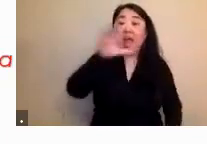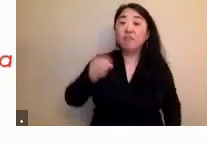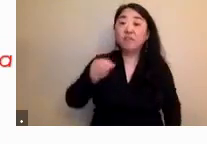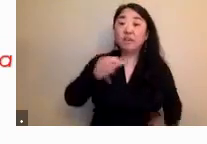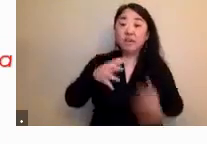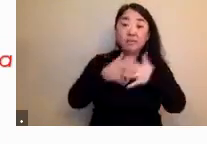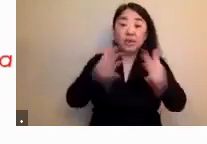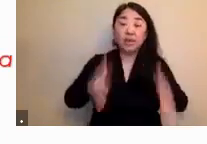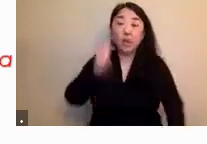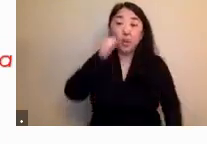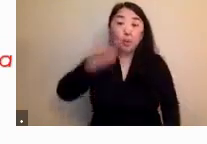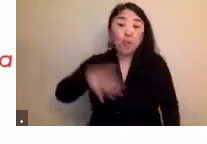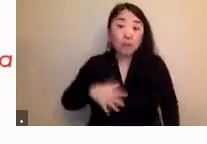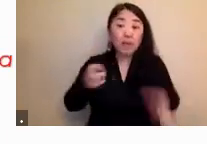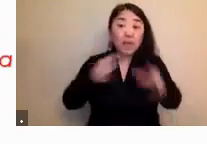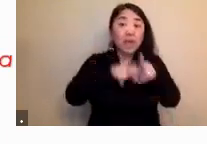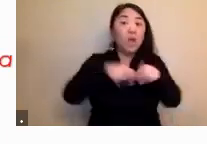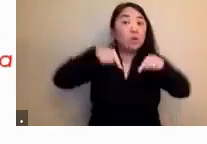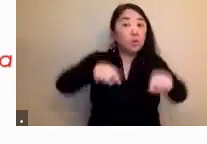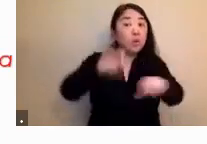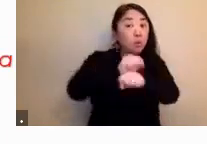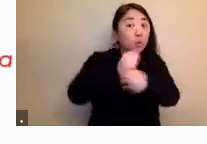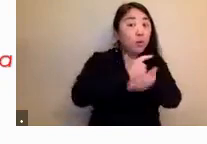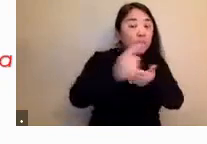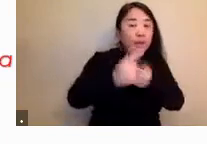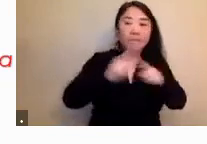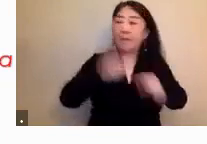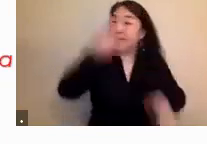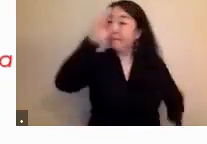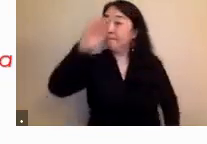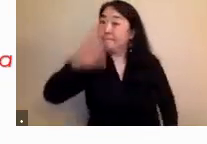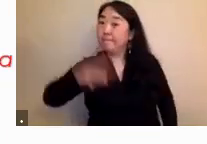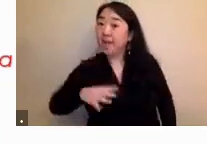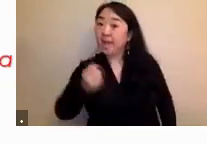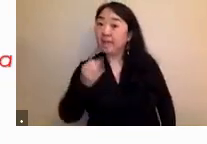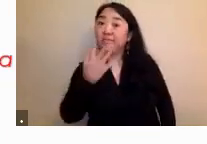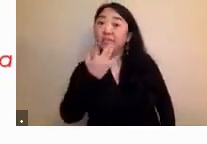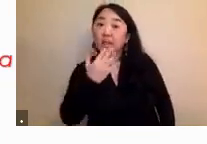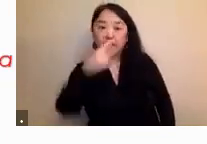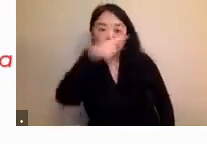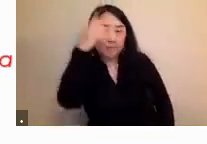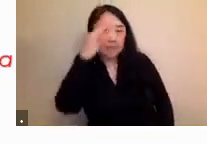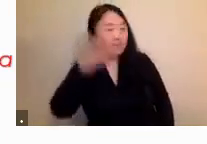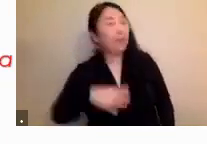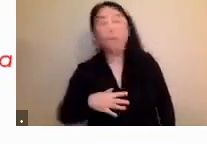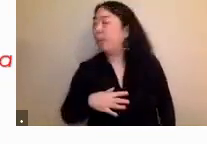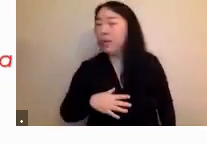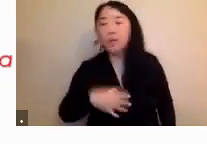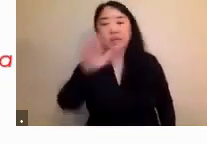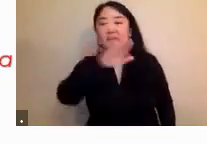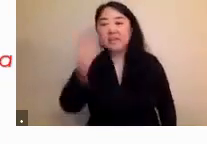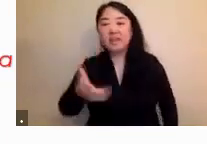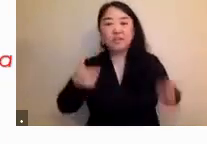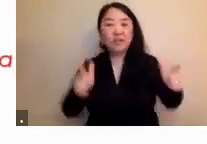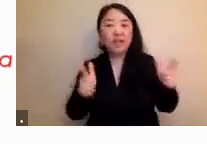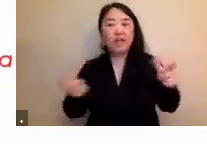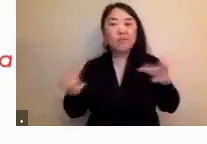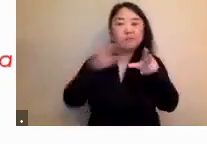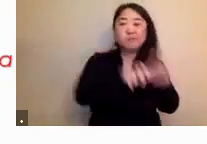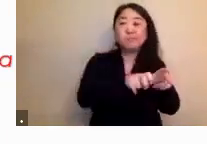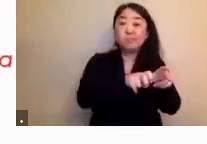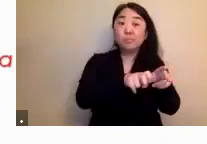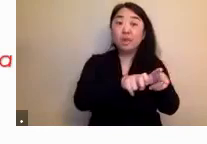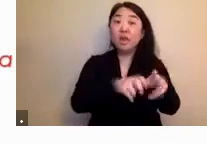to actually ride in this trolley, but men of color, Black men, were never allowed to ride it. And so, in